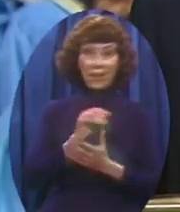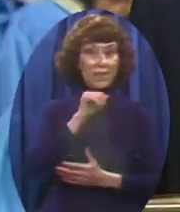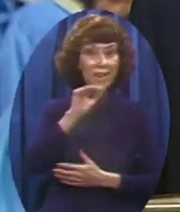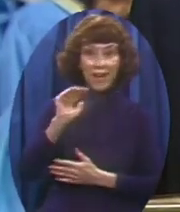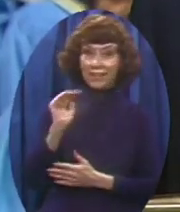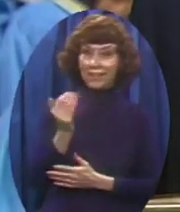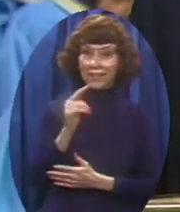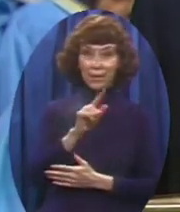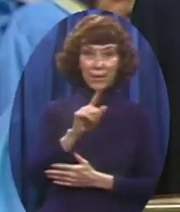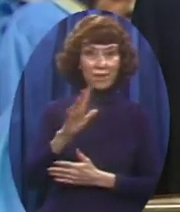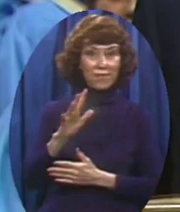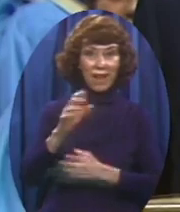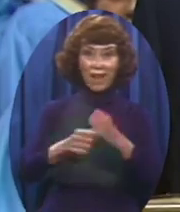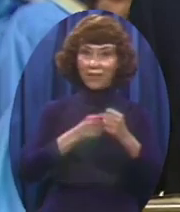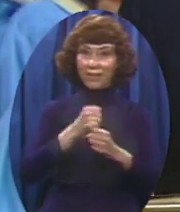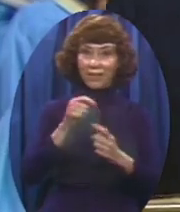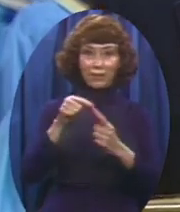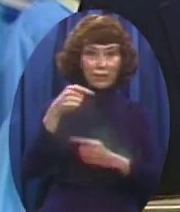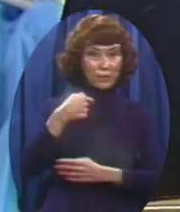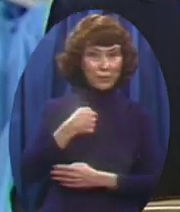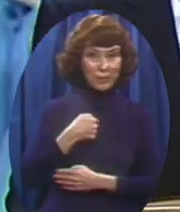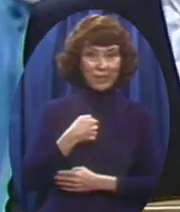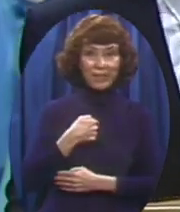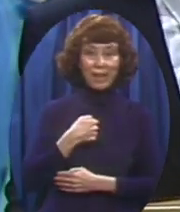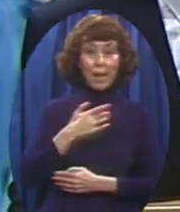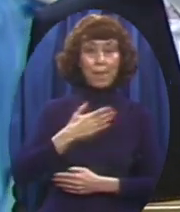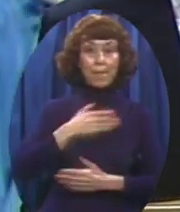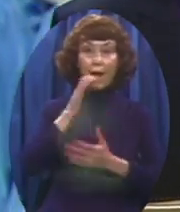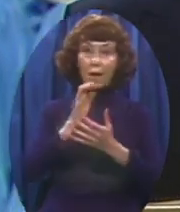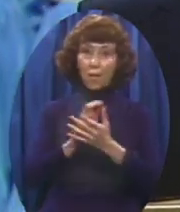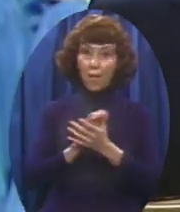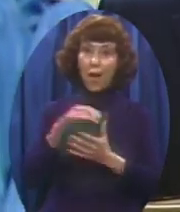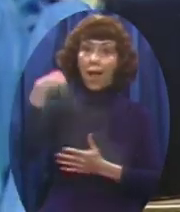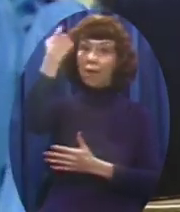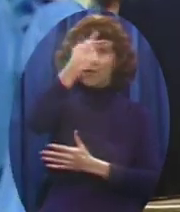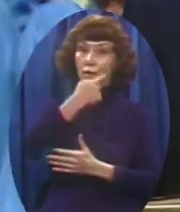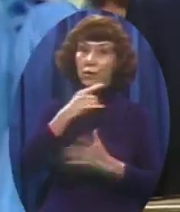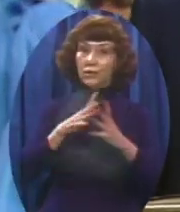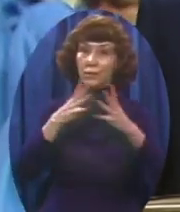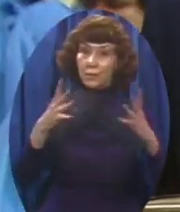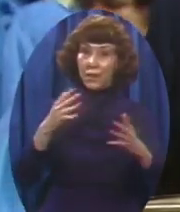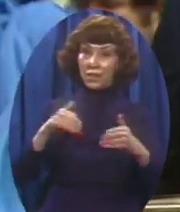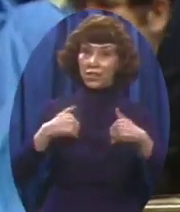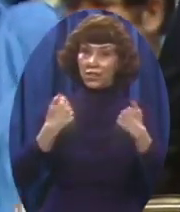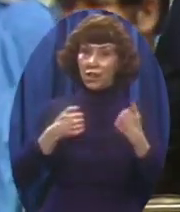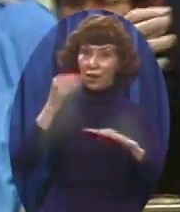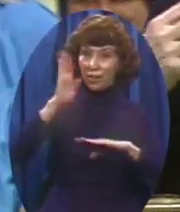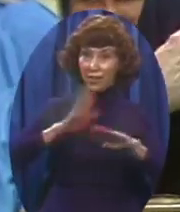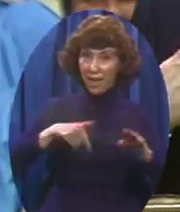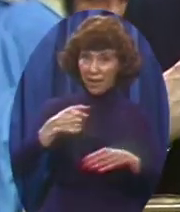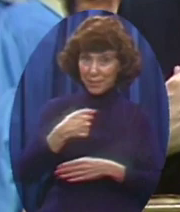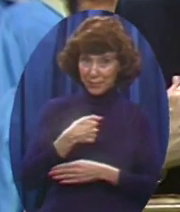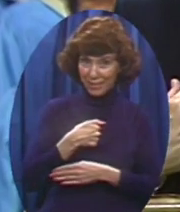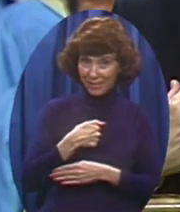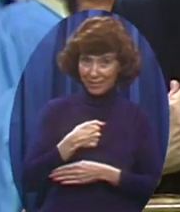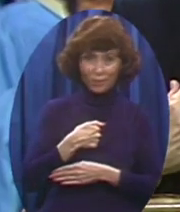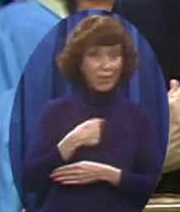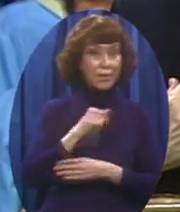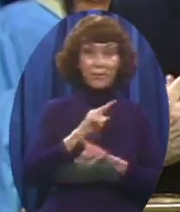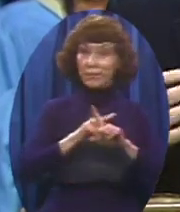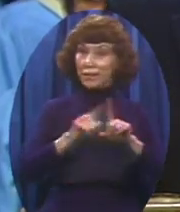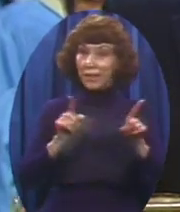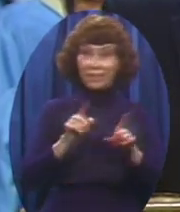me. Now, my wife looks much younger than I. She is not. I have more mileage on